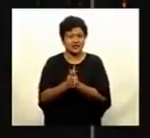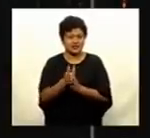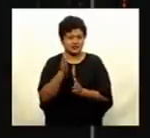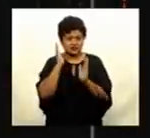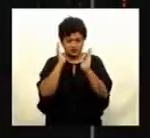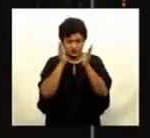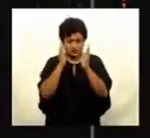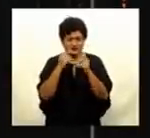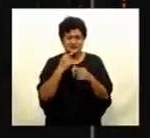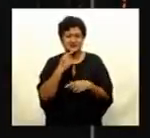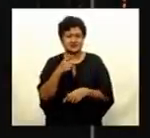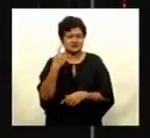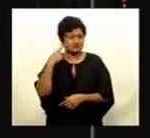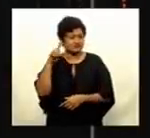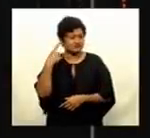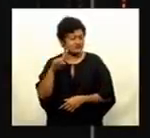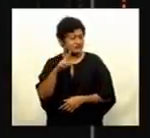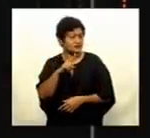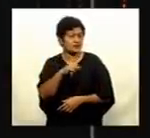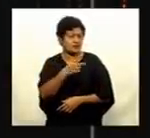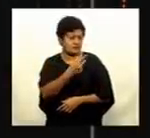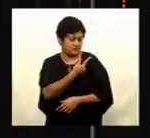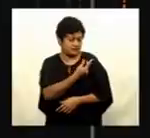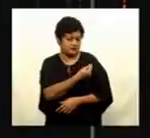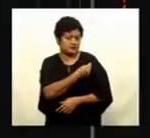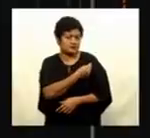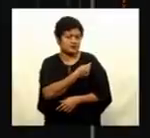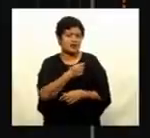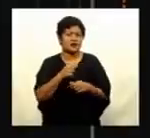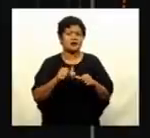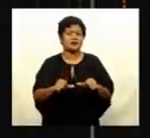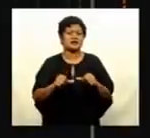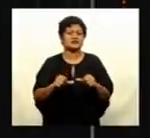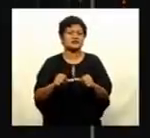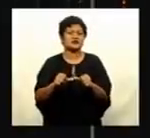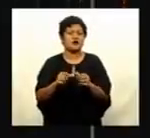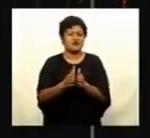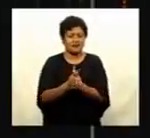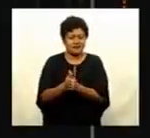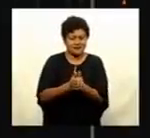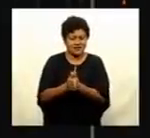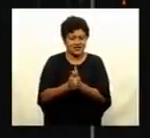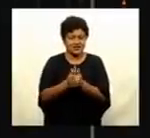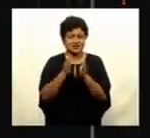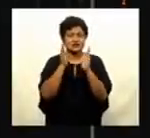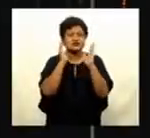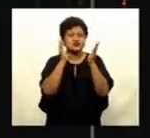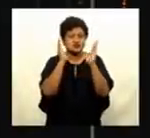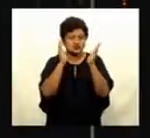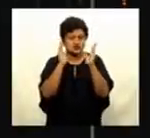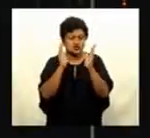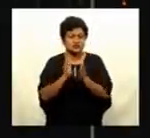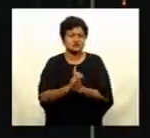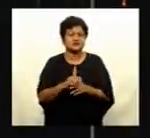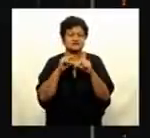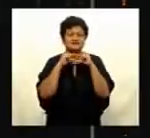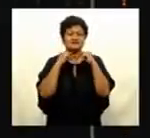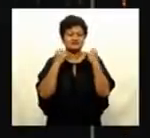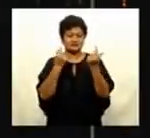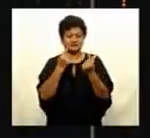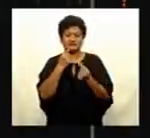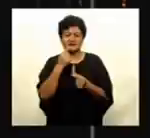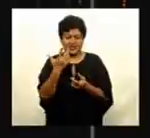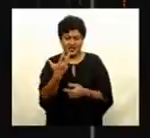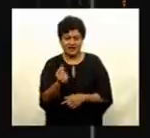vaccine misinformation. This was the message from the president of the Methodist Church of Fiji, Reverend Ili Vunisuai, after he got his first jab earlier